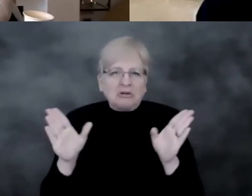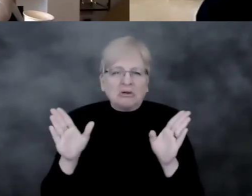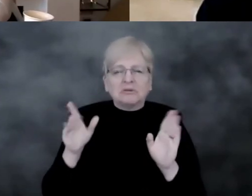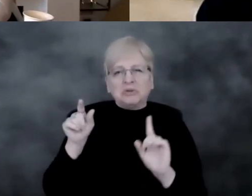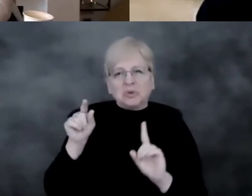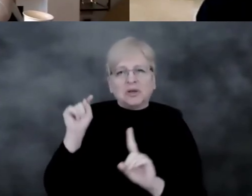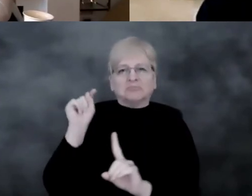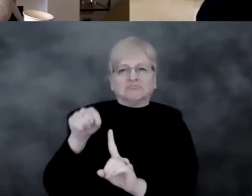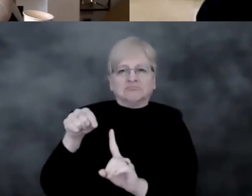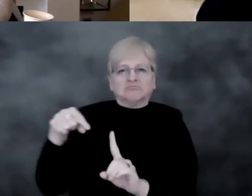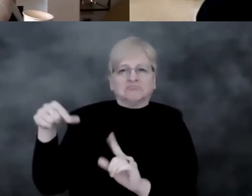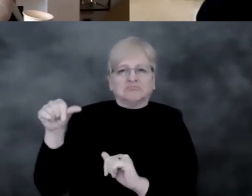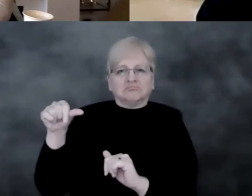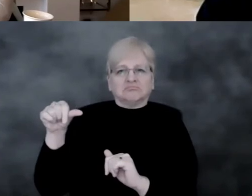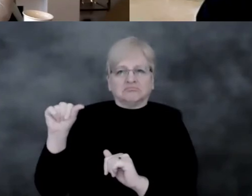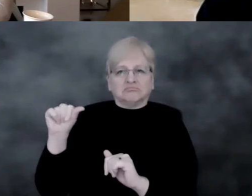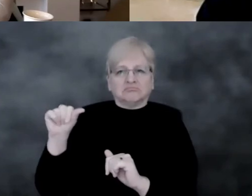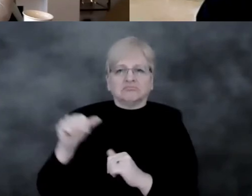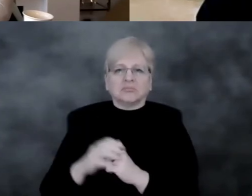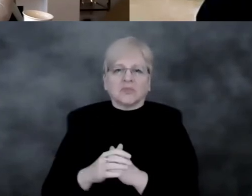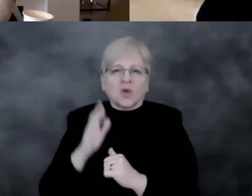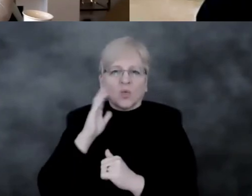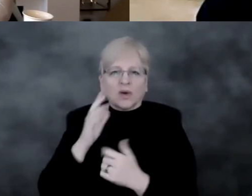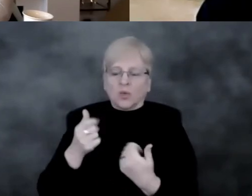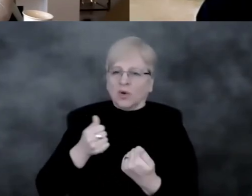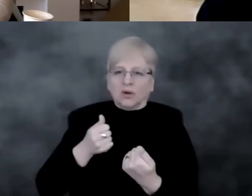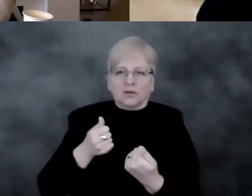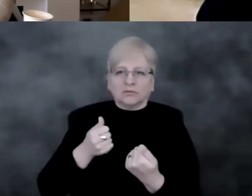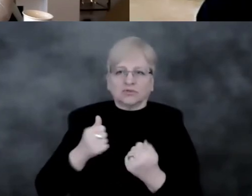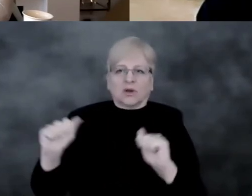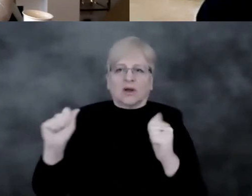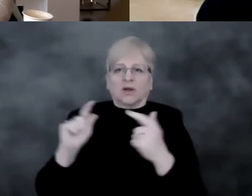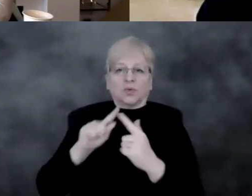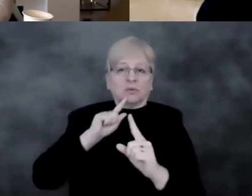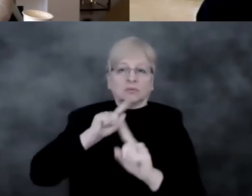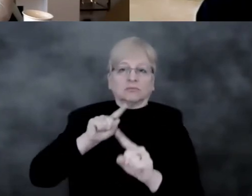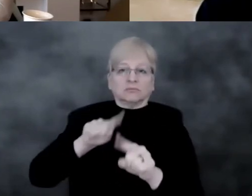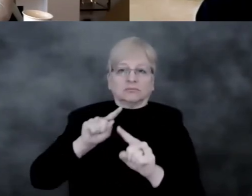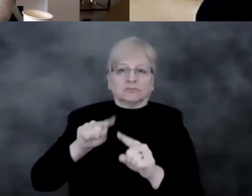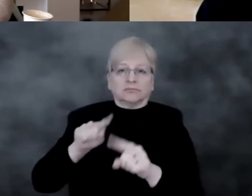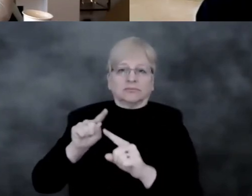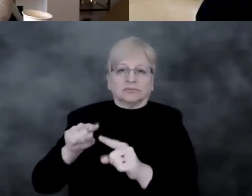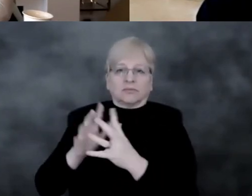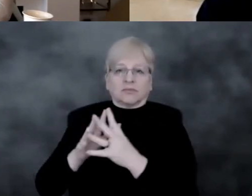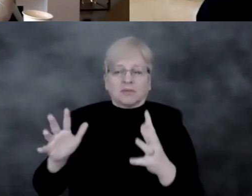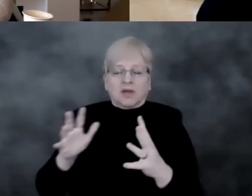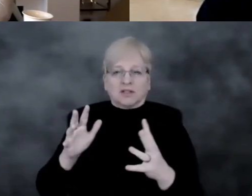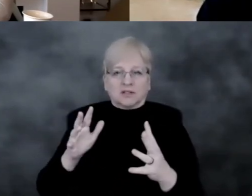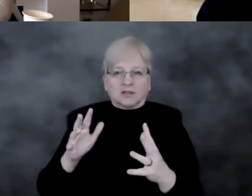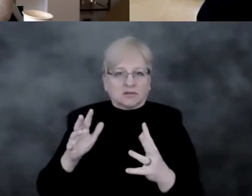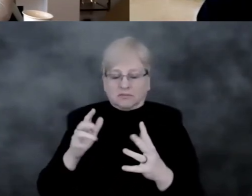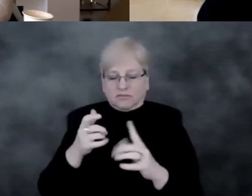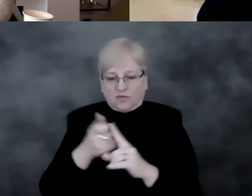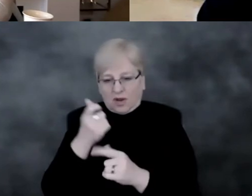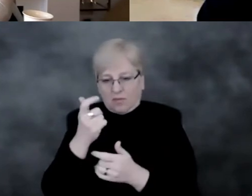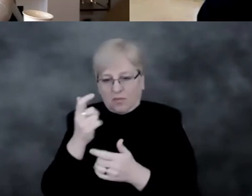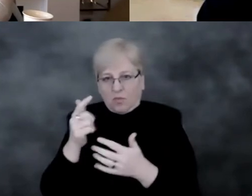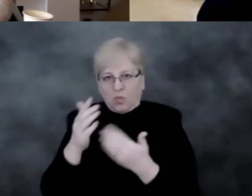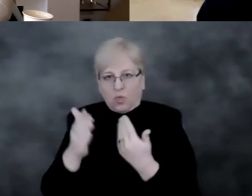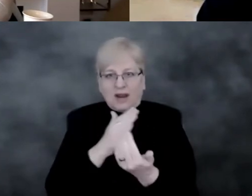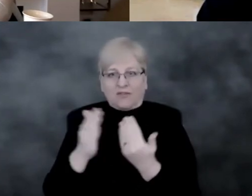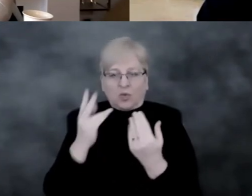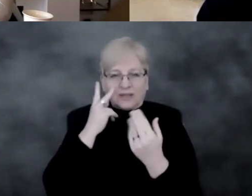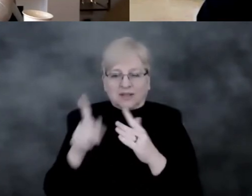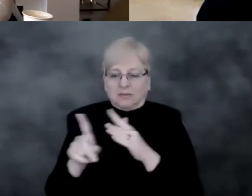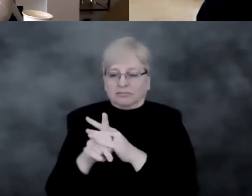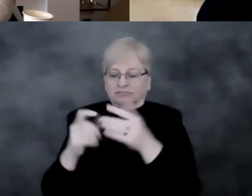And we will seek to be as responsive and to what we're seeing as possible. Tony,